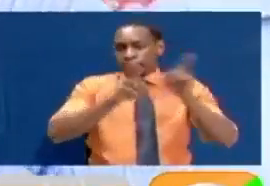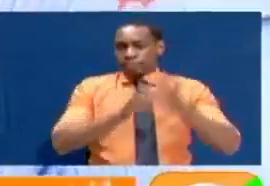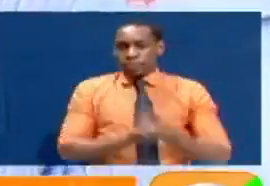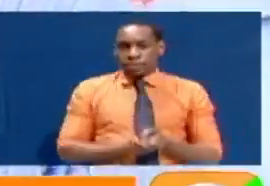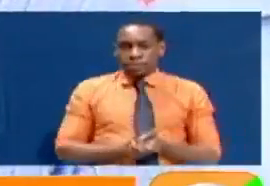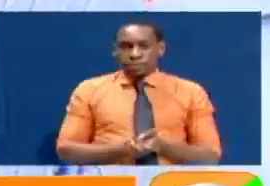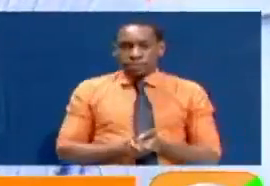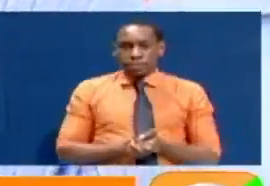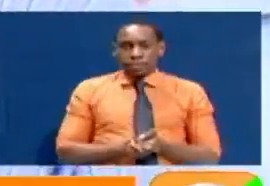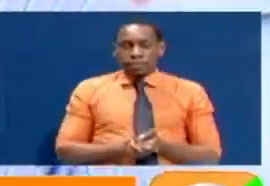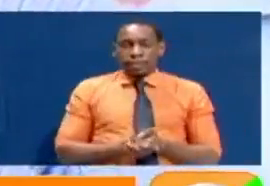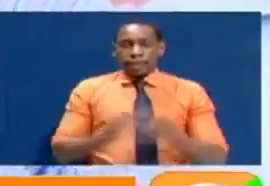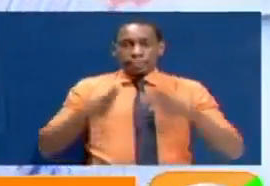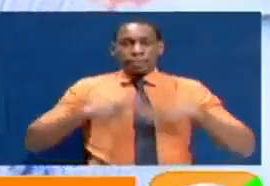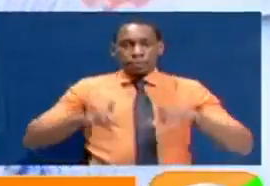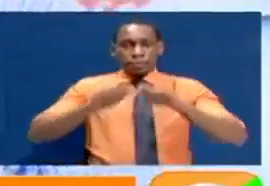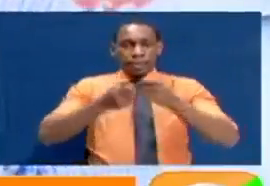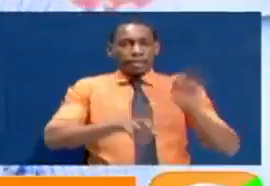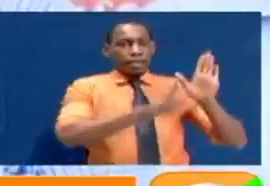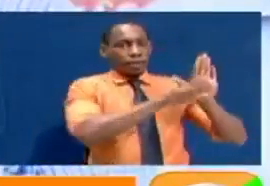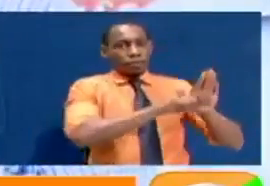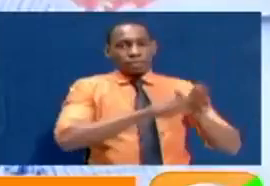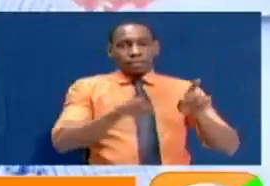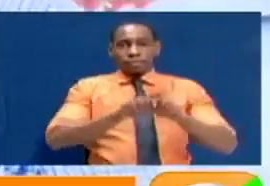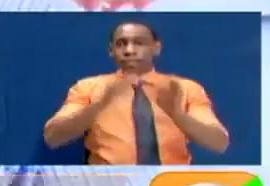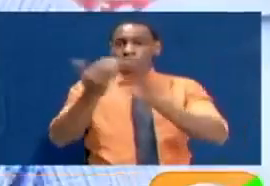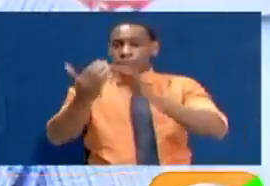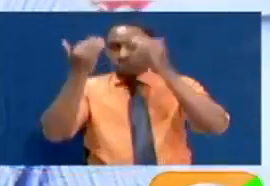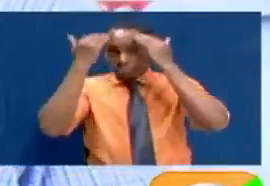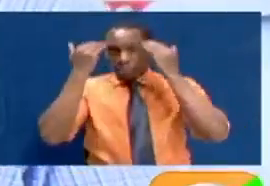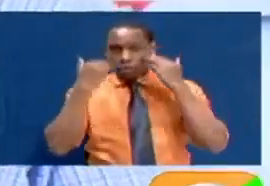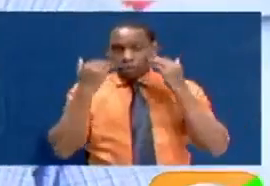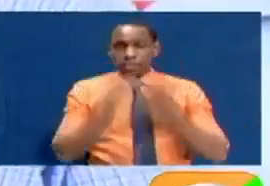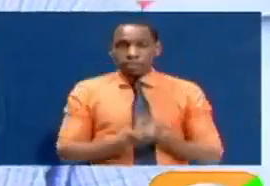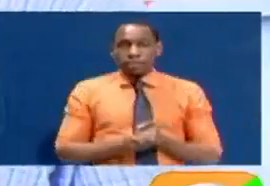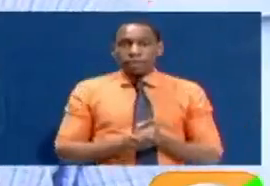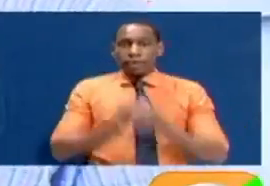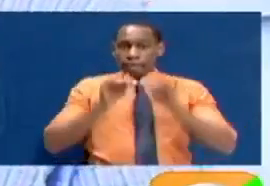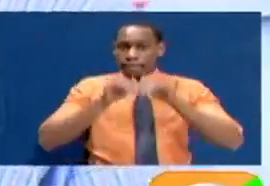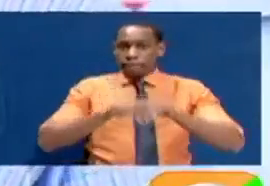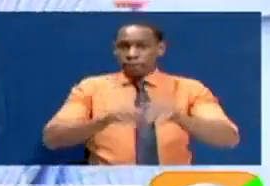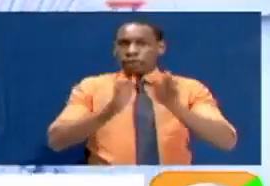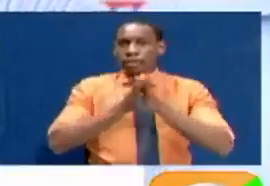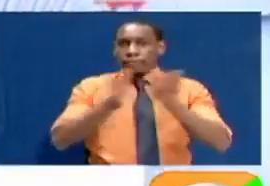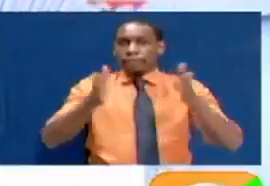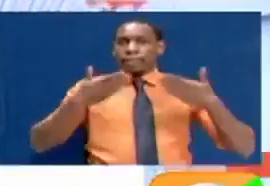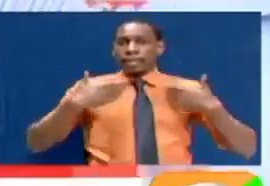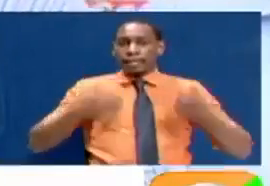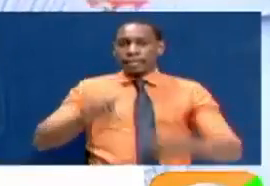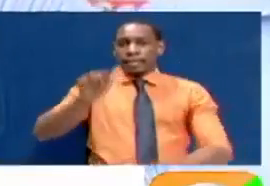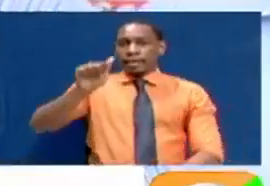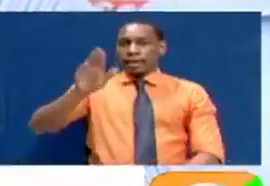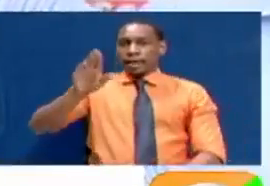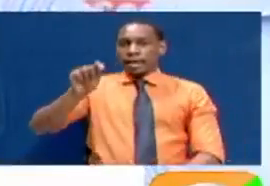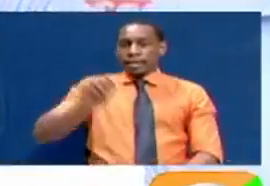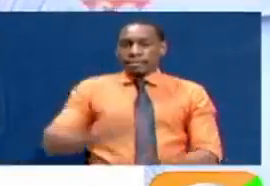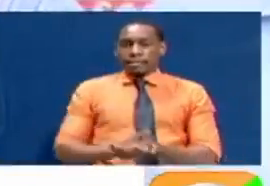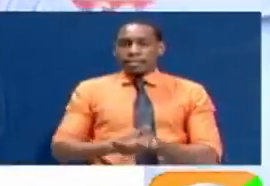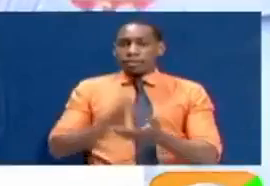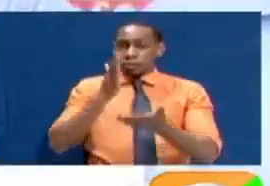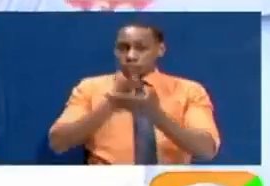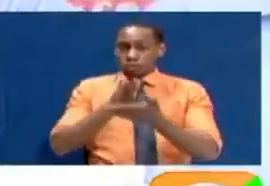vehicles. The offenders will also be charged in a court of law in line with the Public Health Act